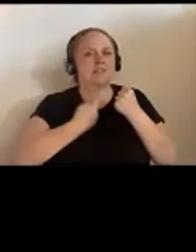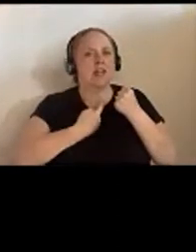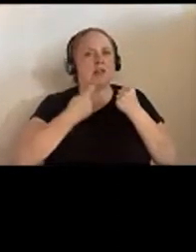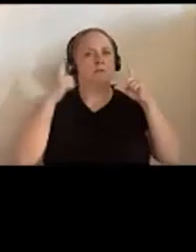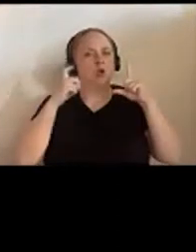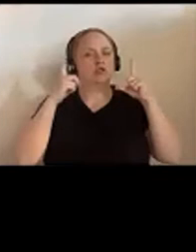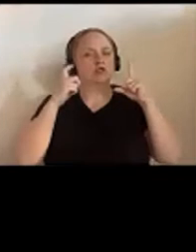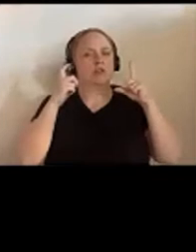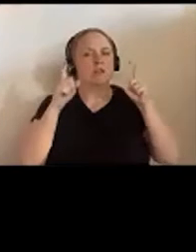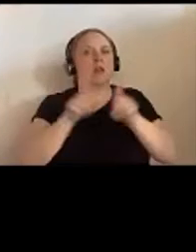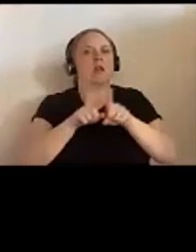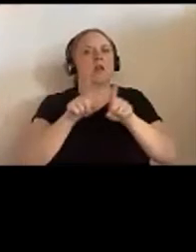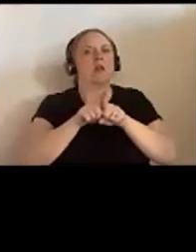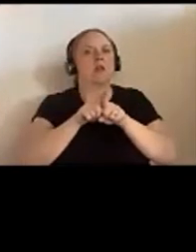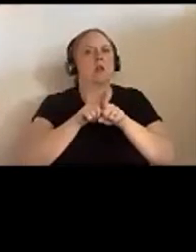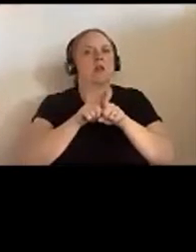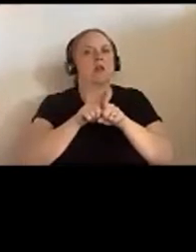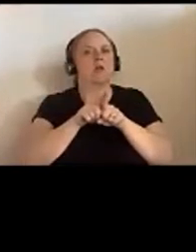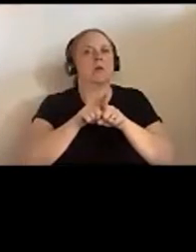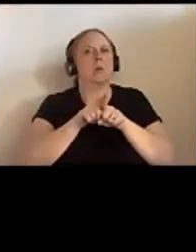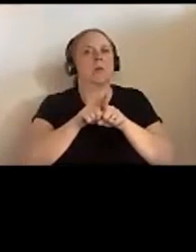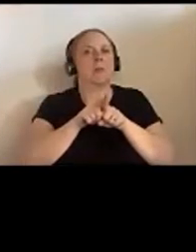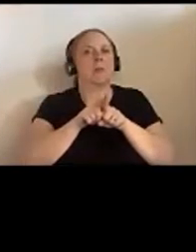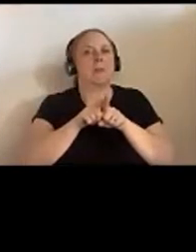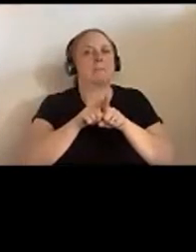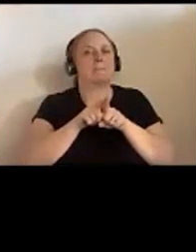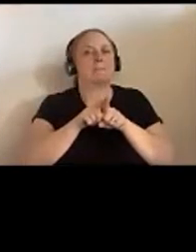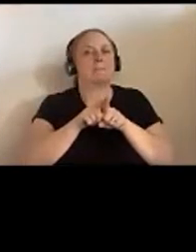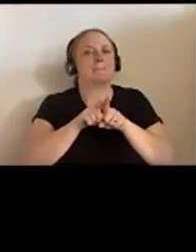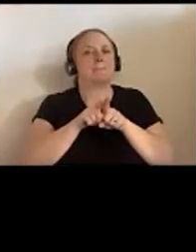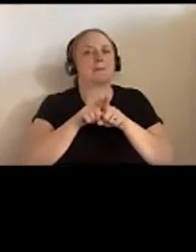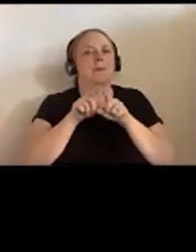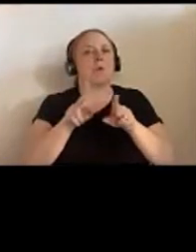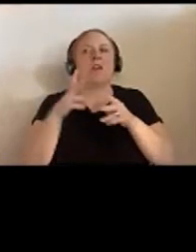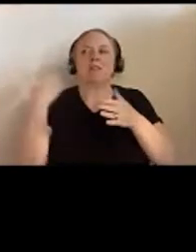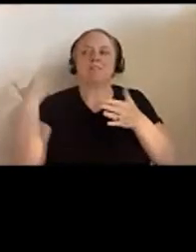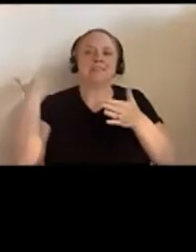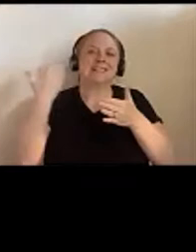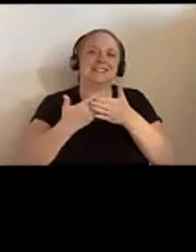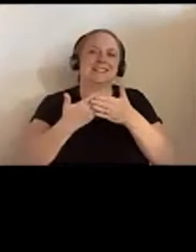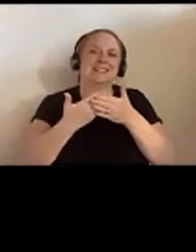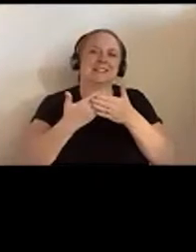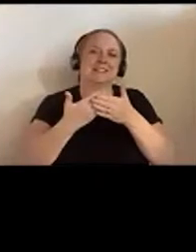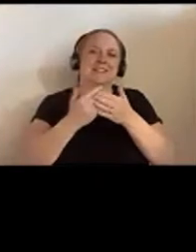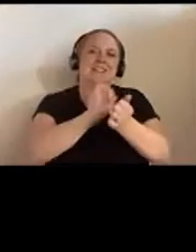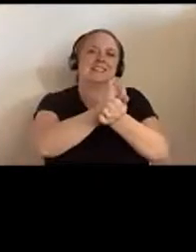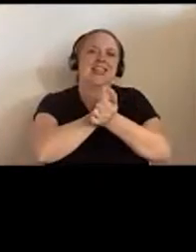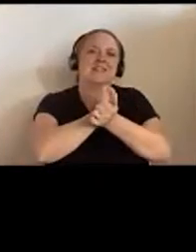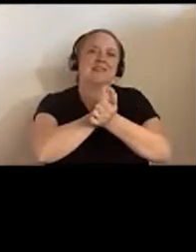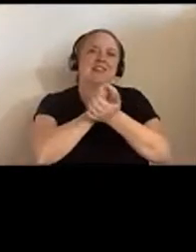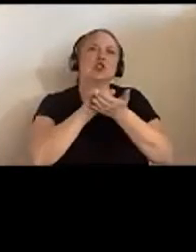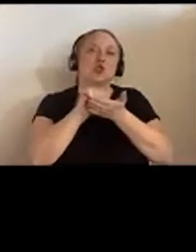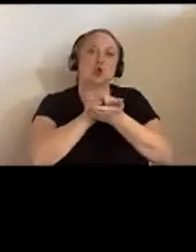but also the way that the histories of slavery in New York City